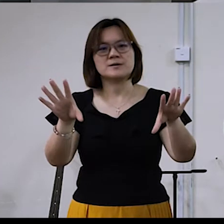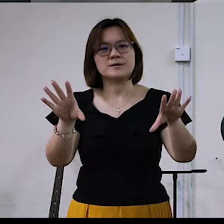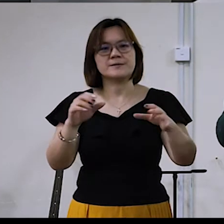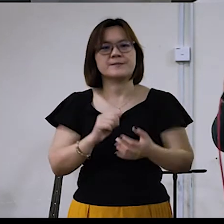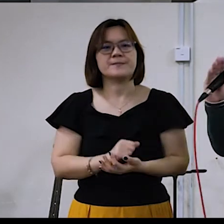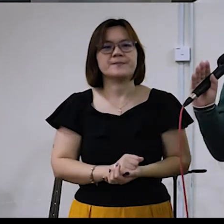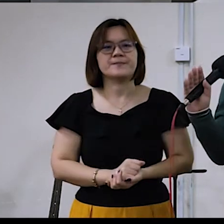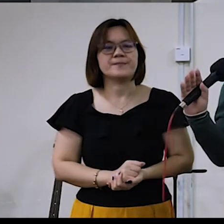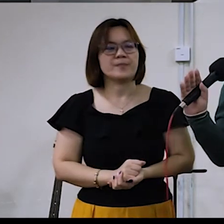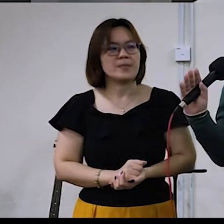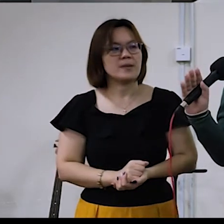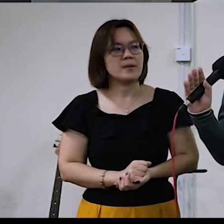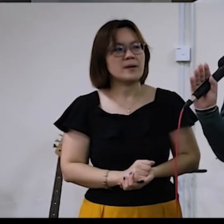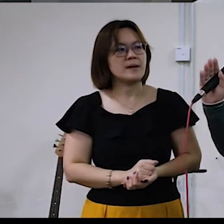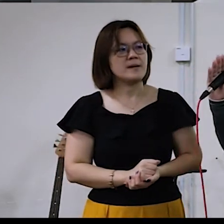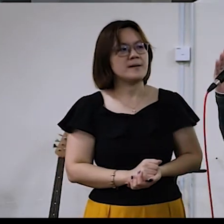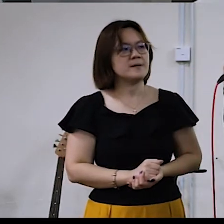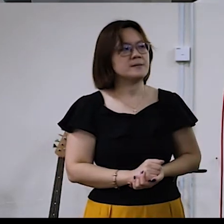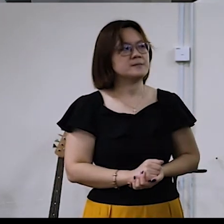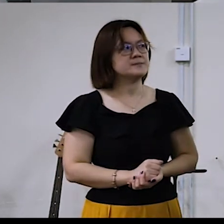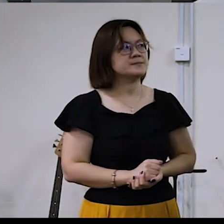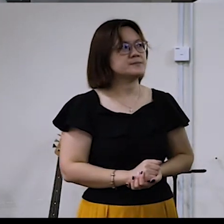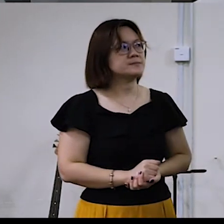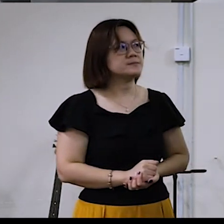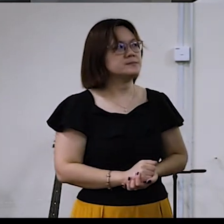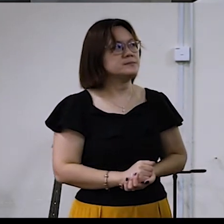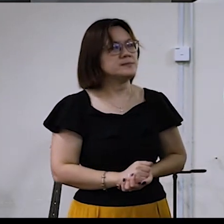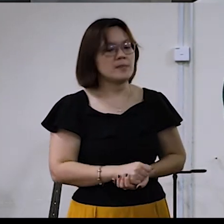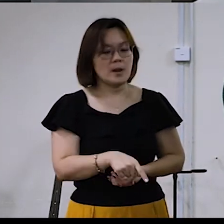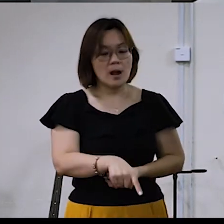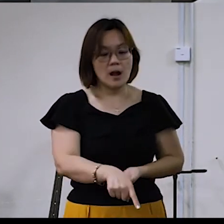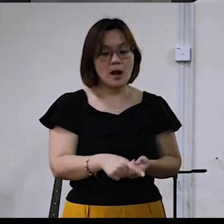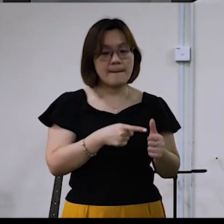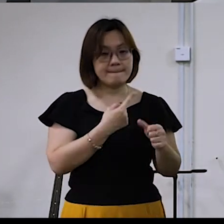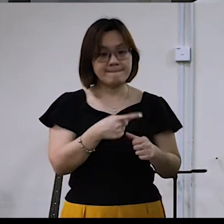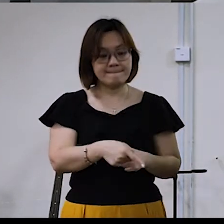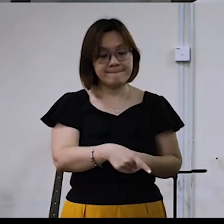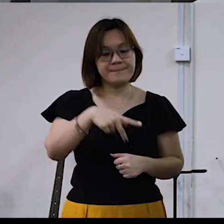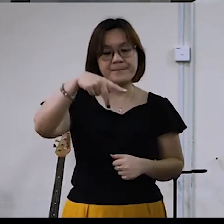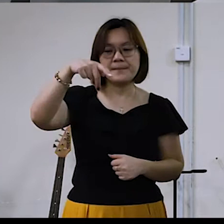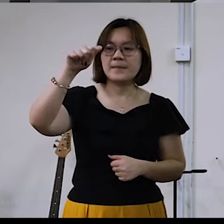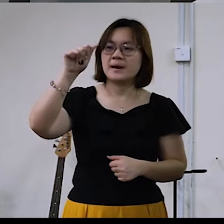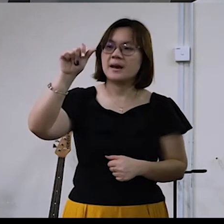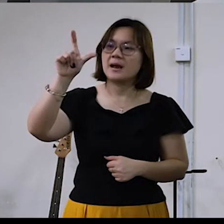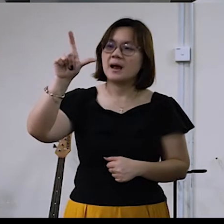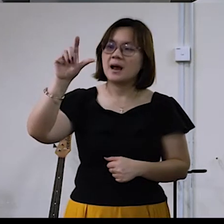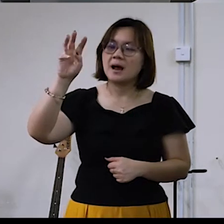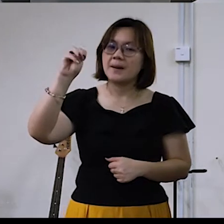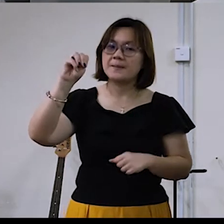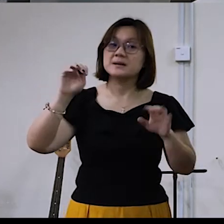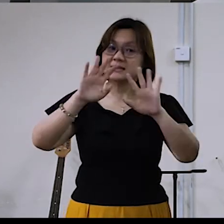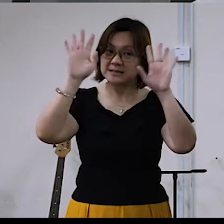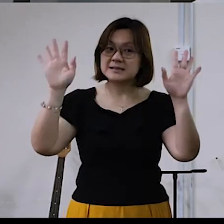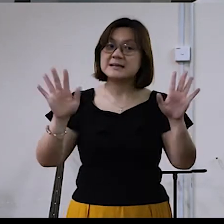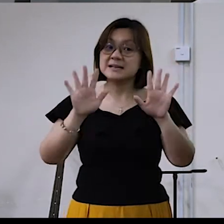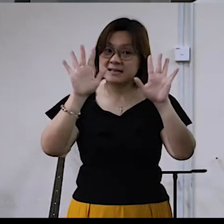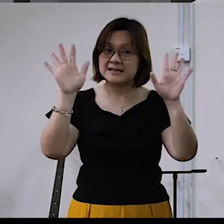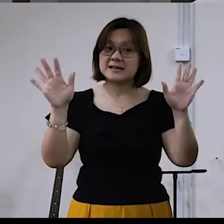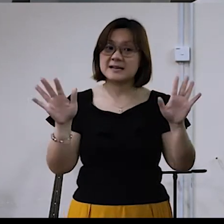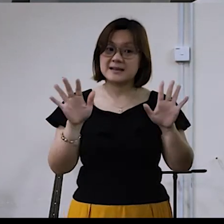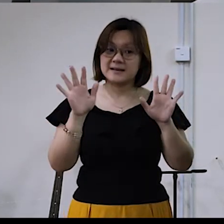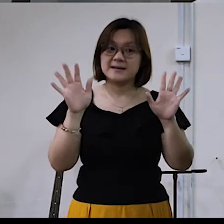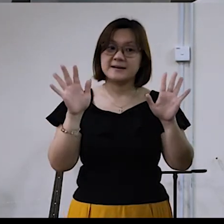season is a few days stretch. It begins with Easter Sunday. And the Lent season